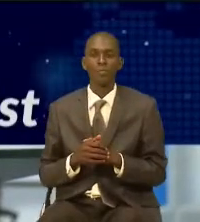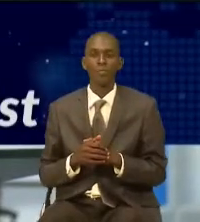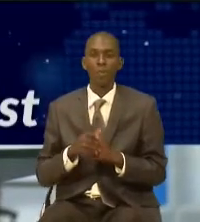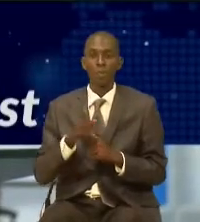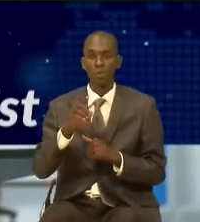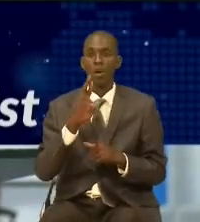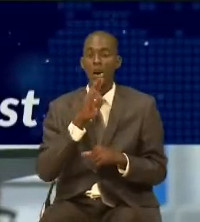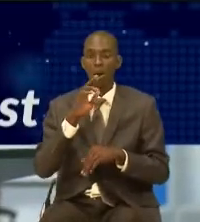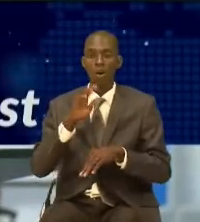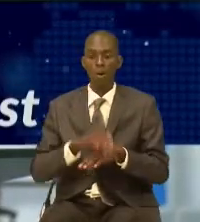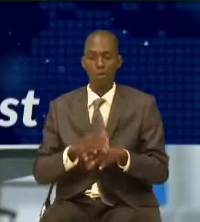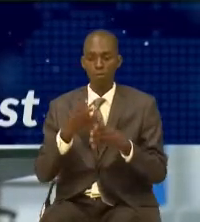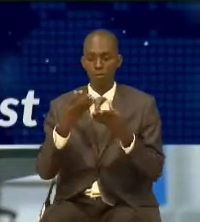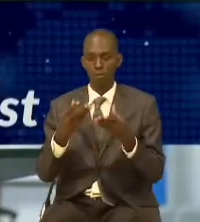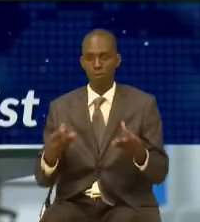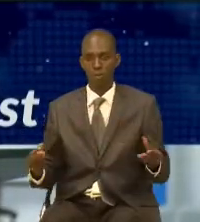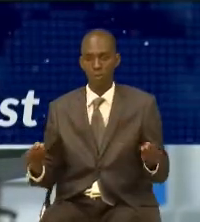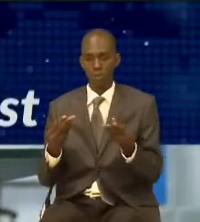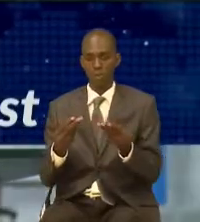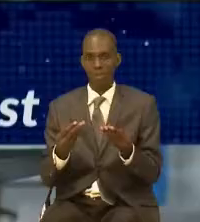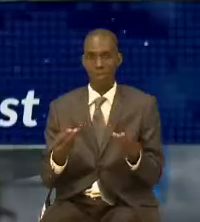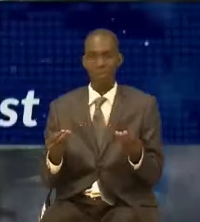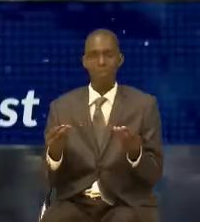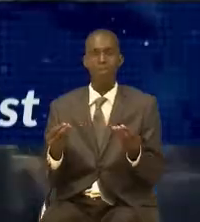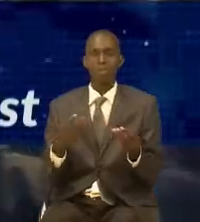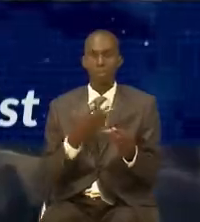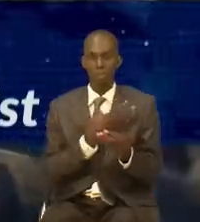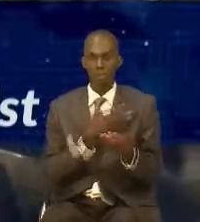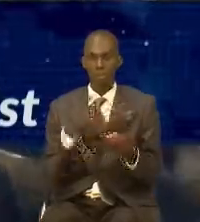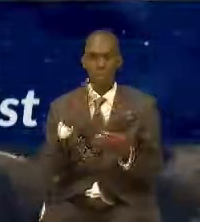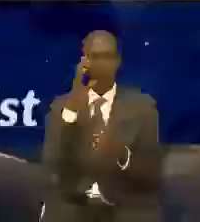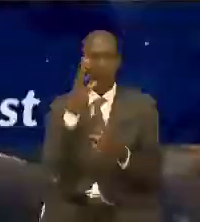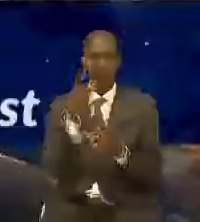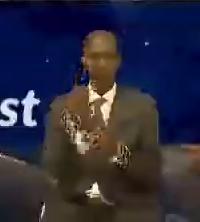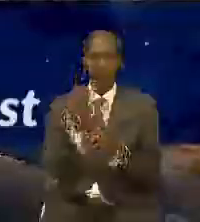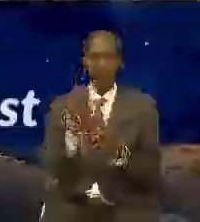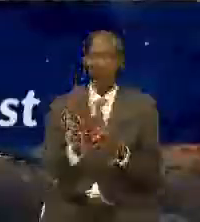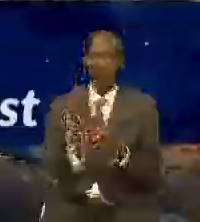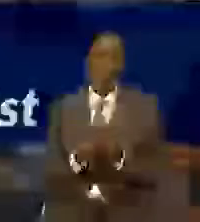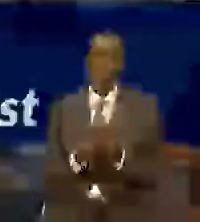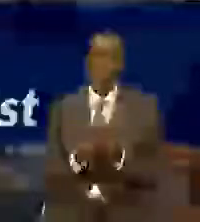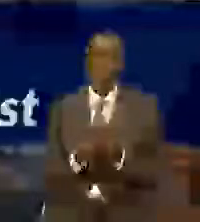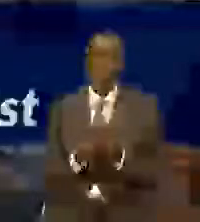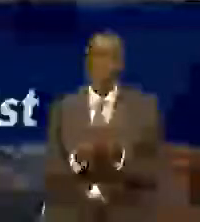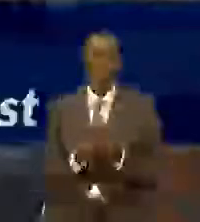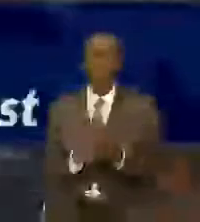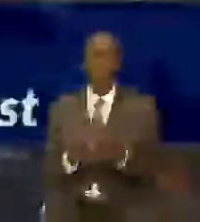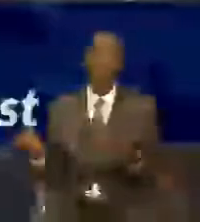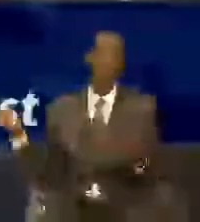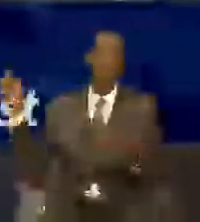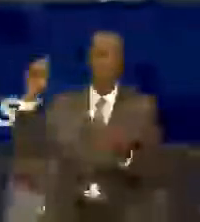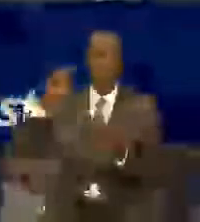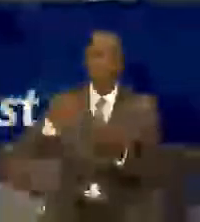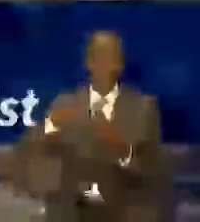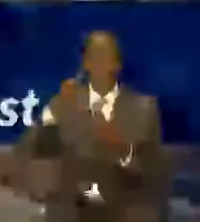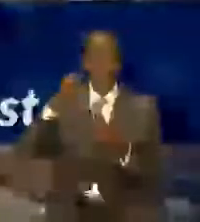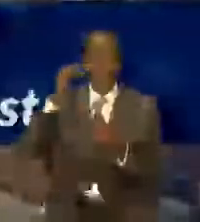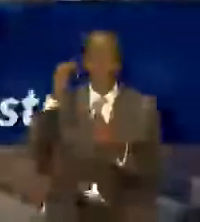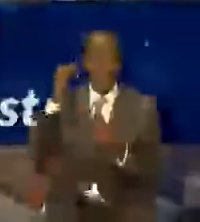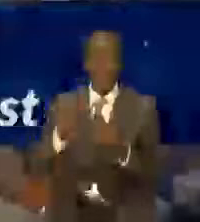all online also remain connected until the last amen even after the